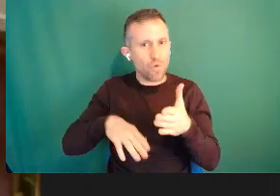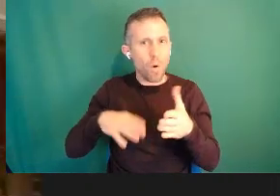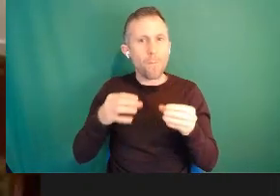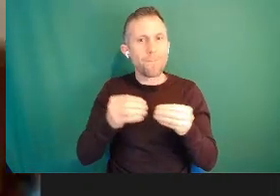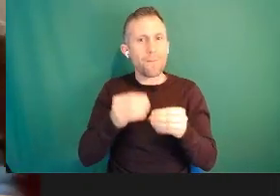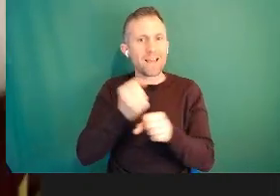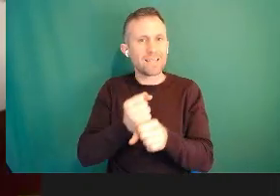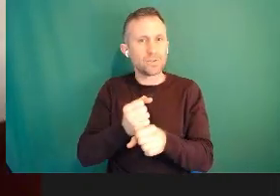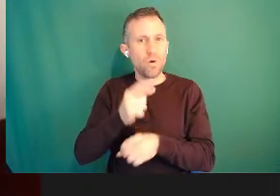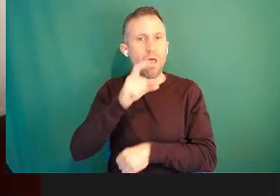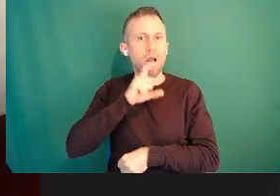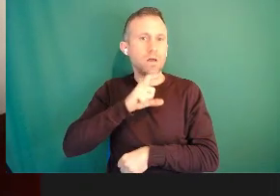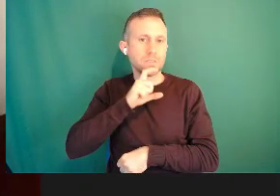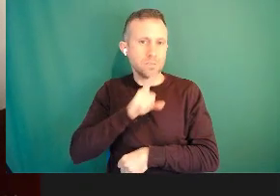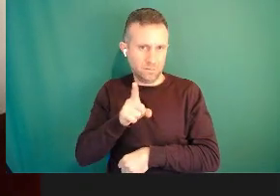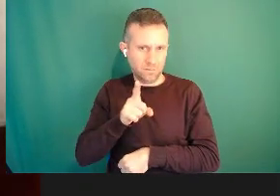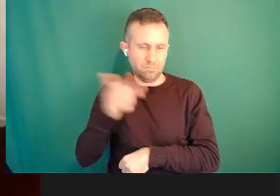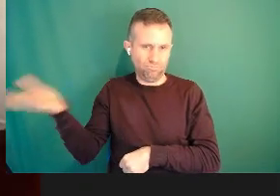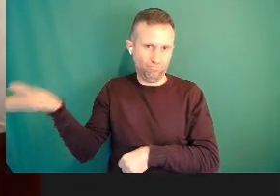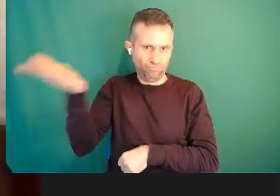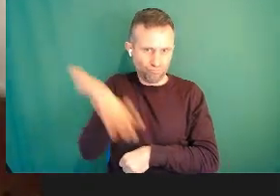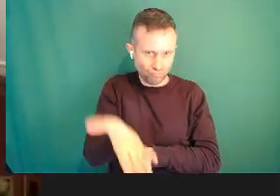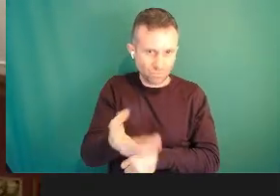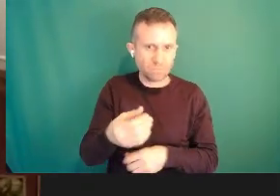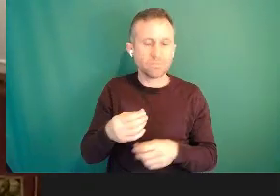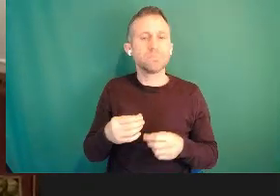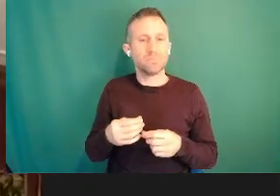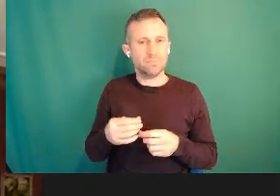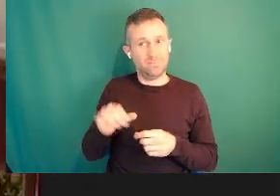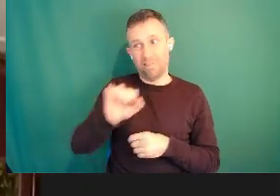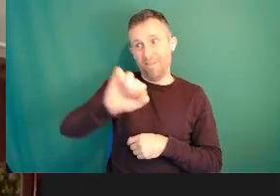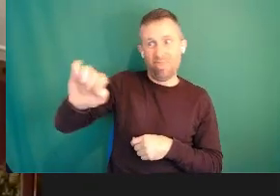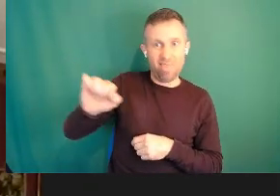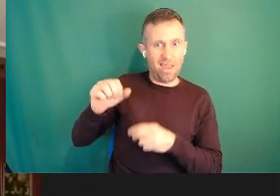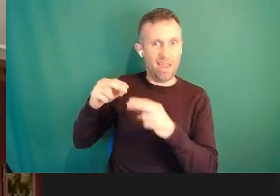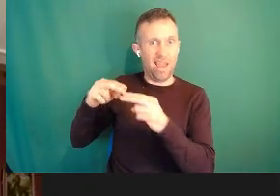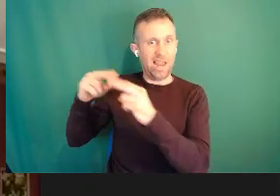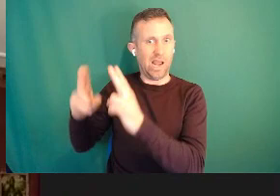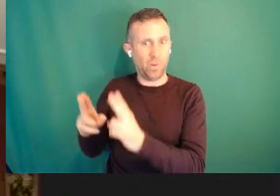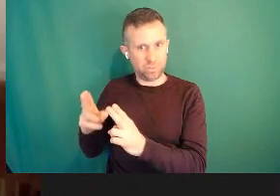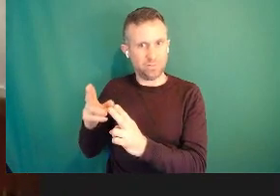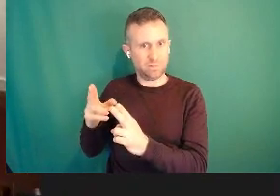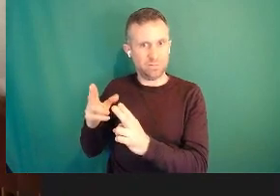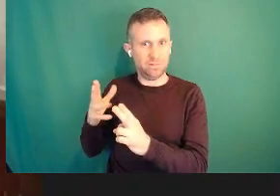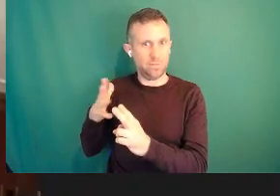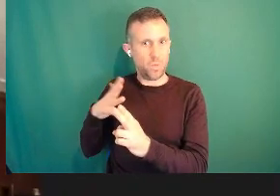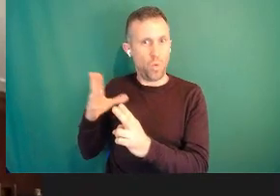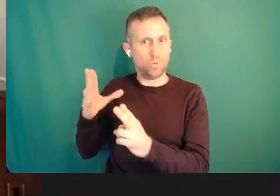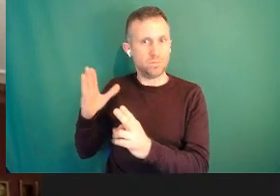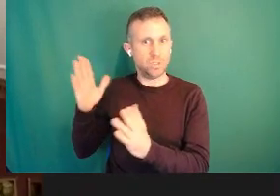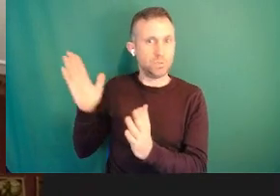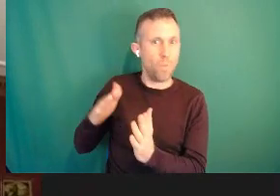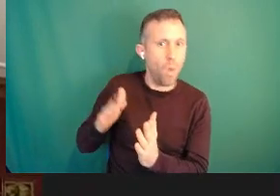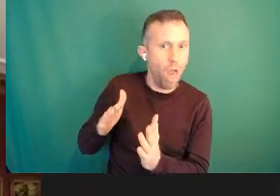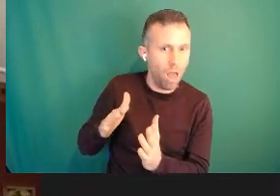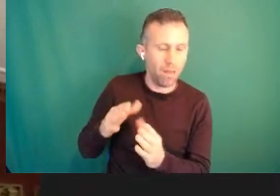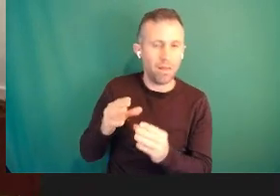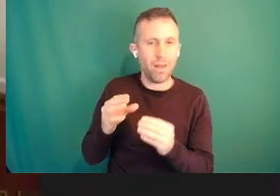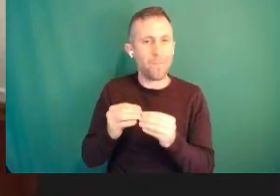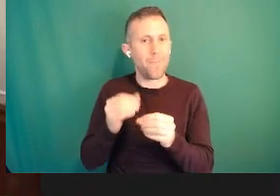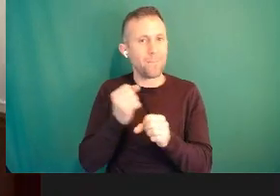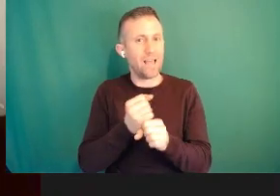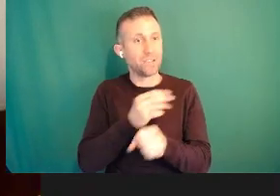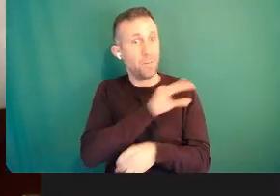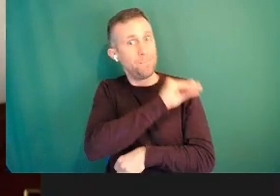who was kind of downsizing as Bamber was upsizing to this grand house, and so he's lent a lot of the paintings